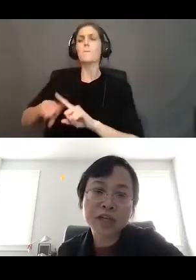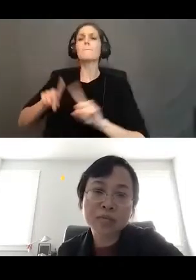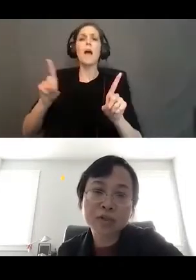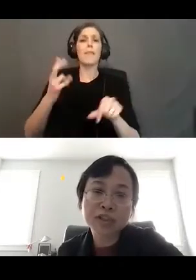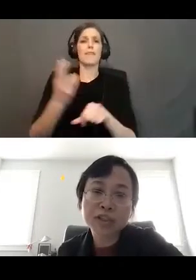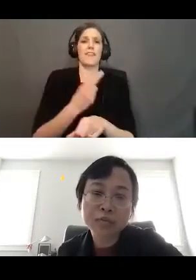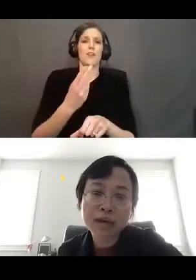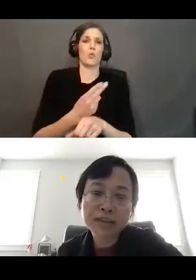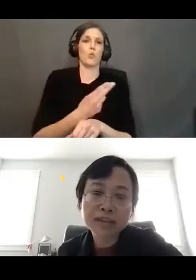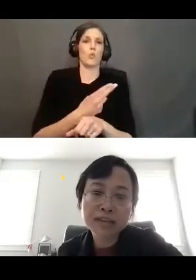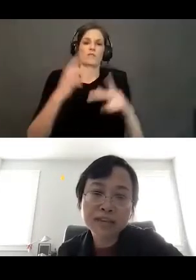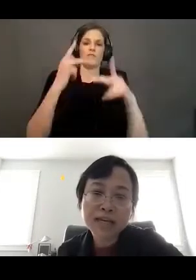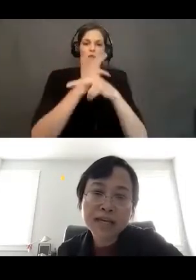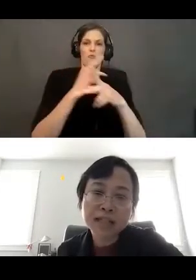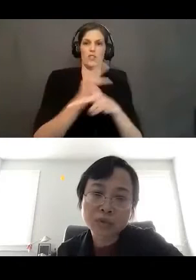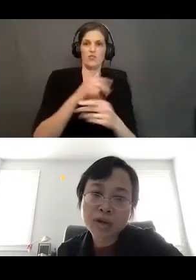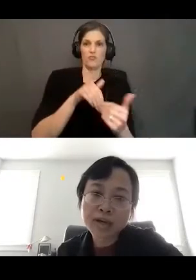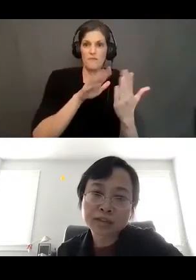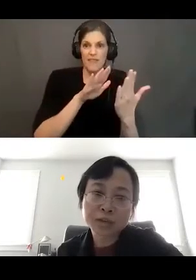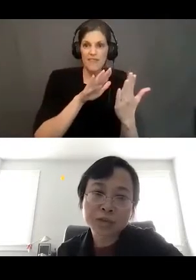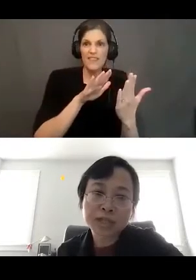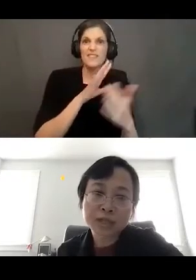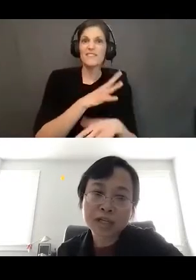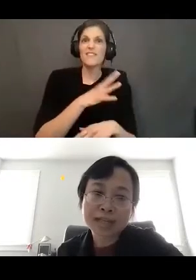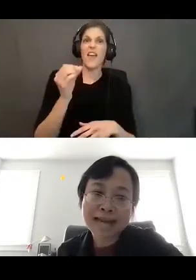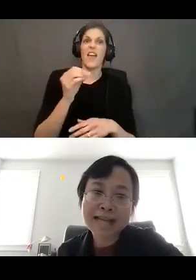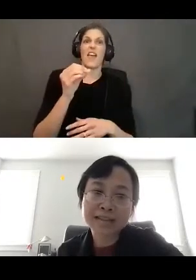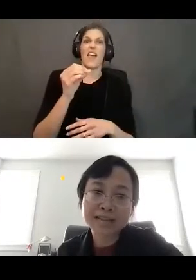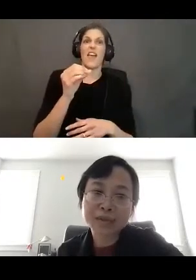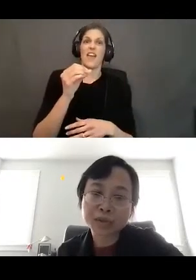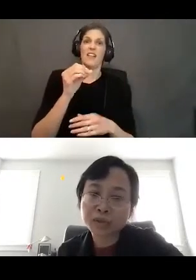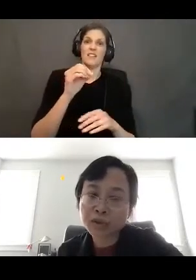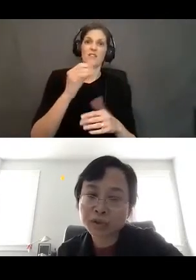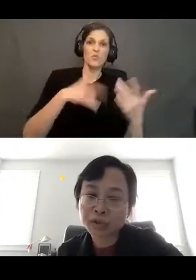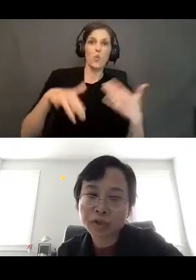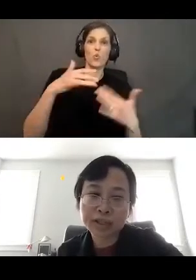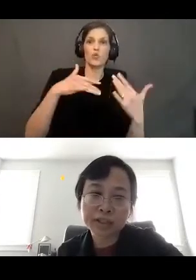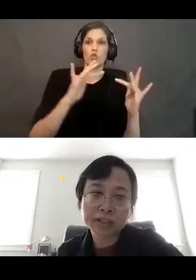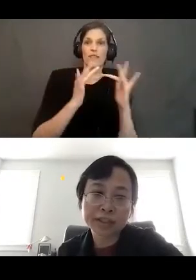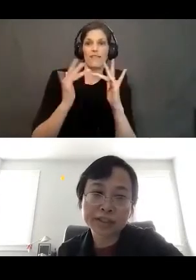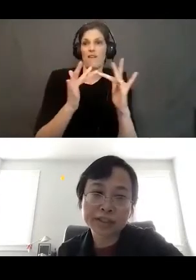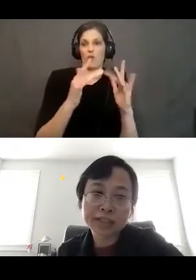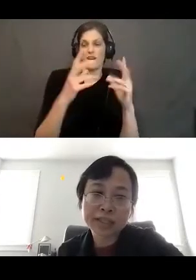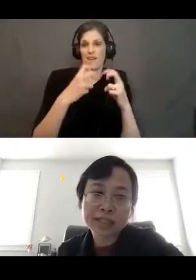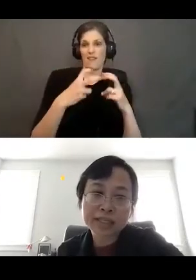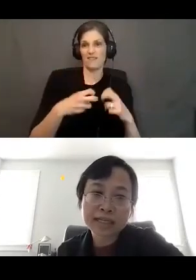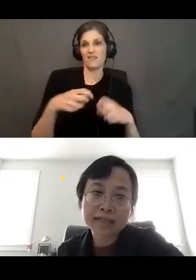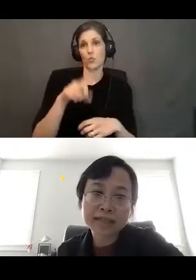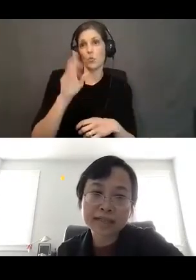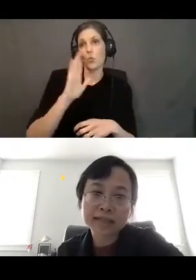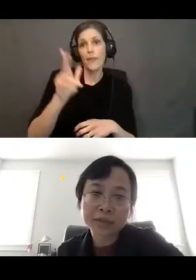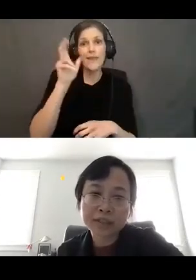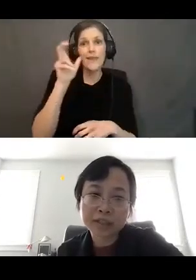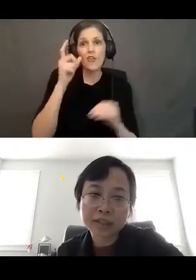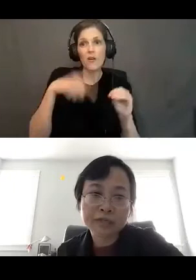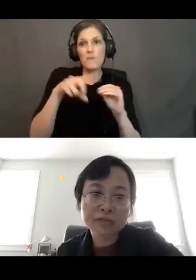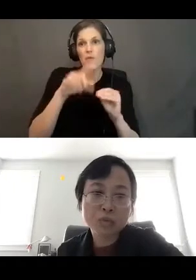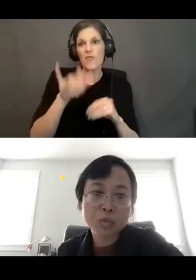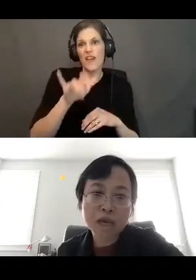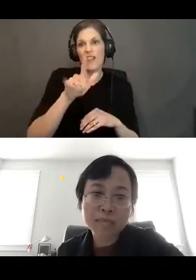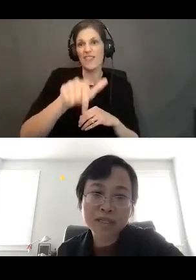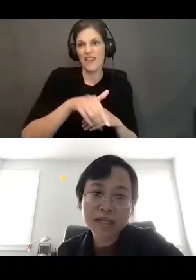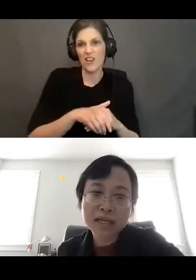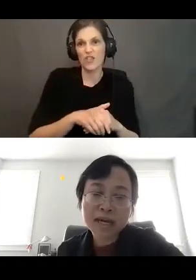of computational methods, as well as social network analysis, which you will hear later in